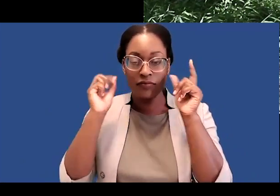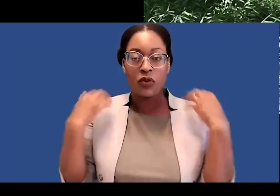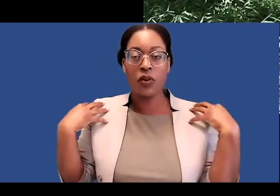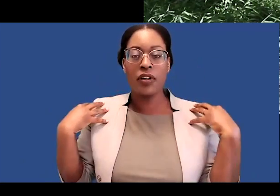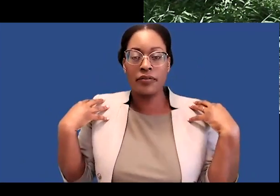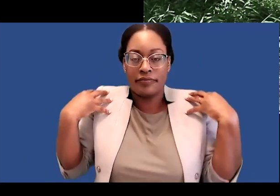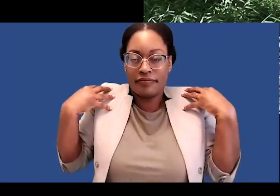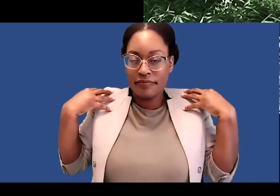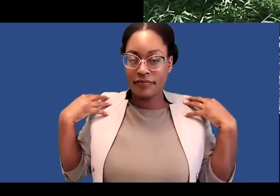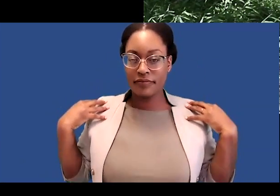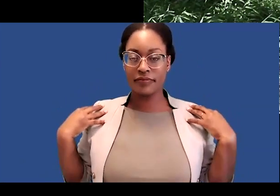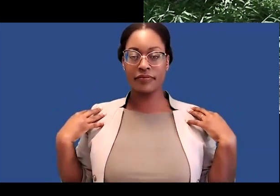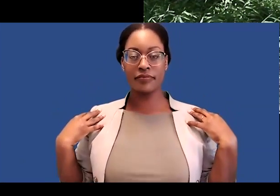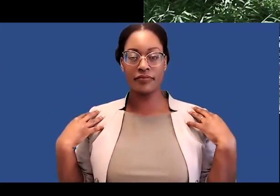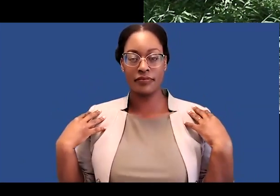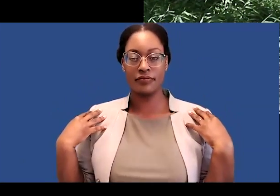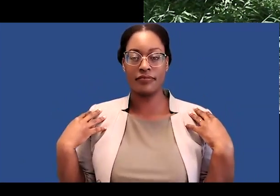Exhale, drop them down and back.